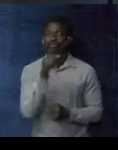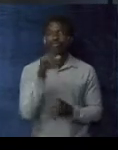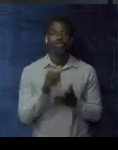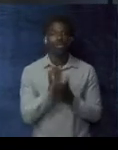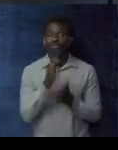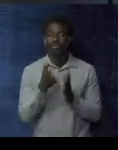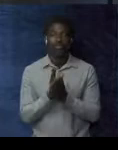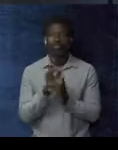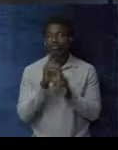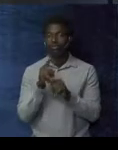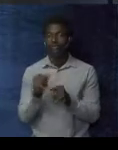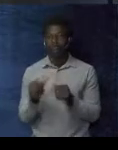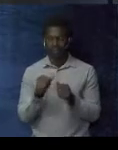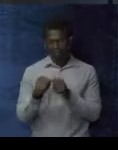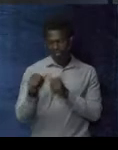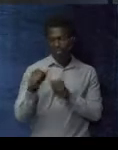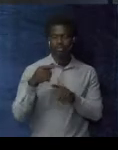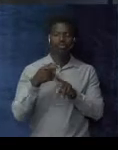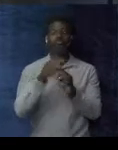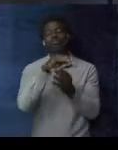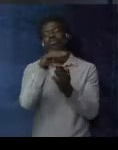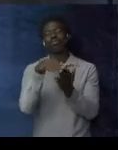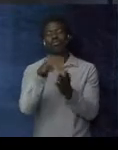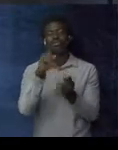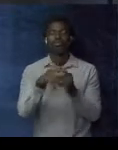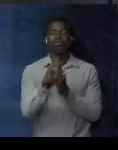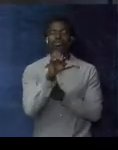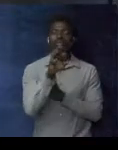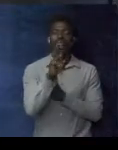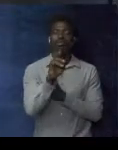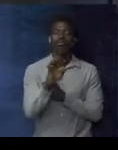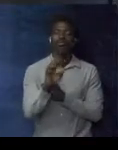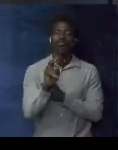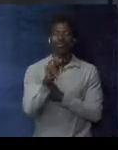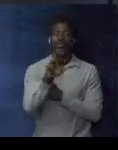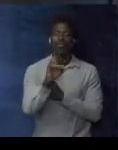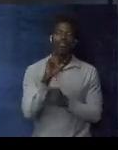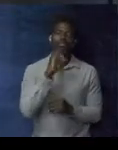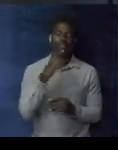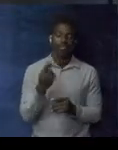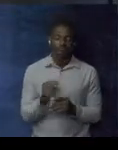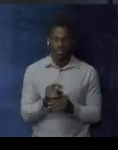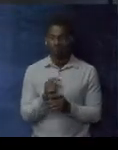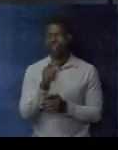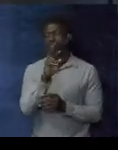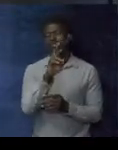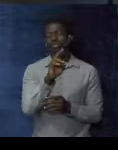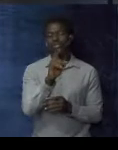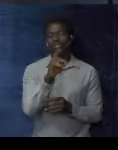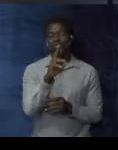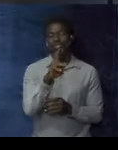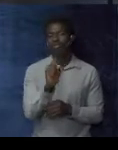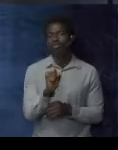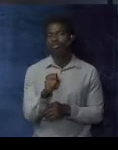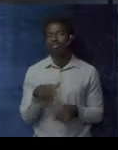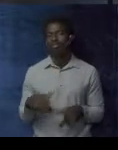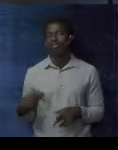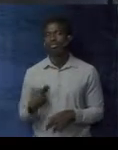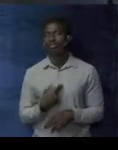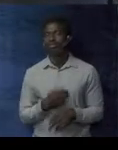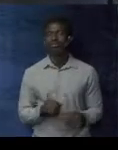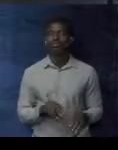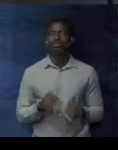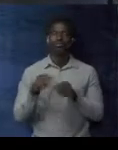is the correct answer. The distance from the center of the circle to the circumference is the radius. Now let's move